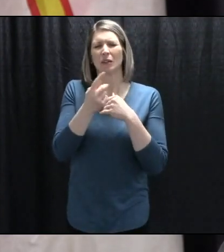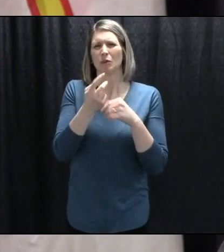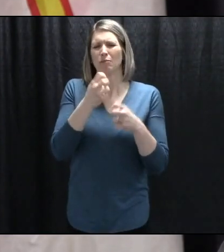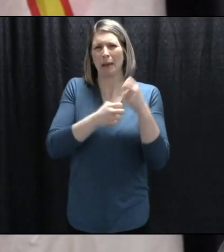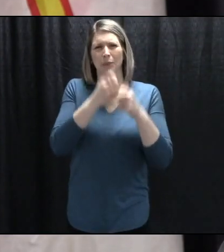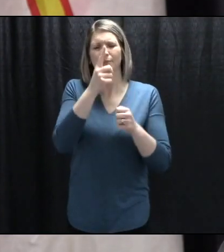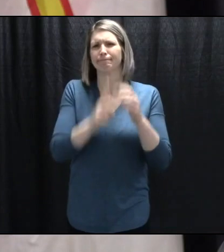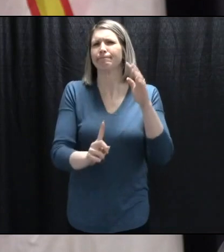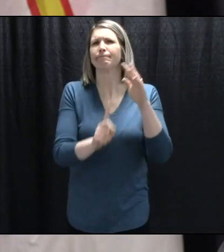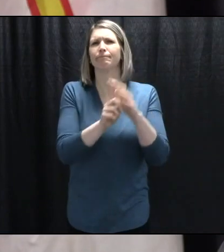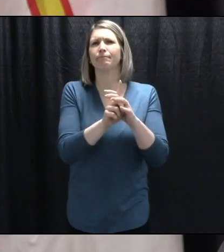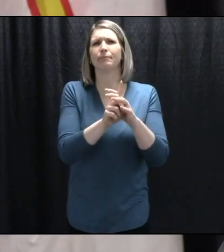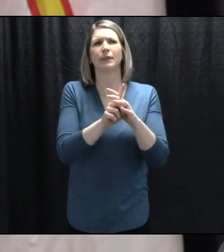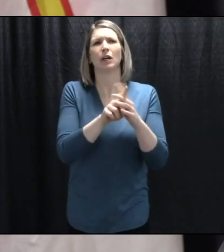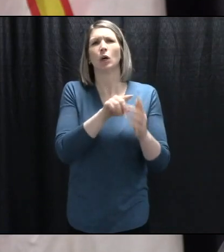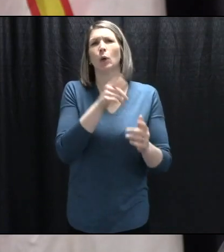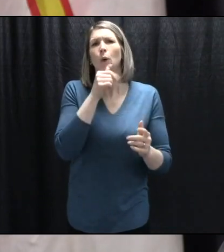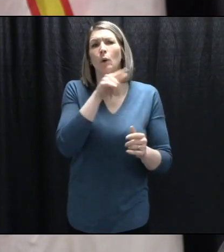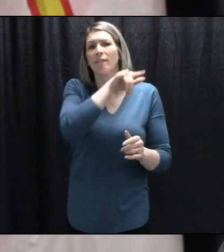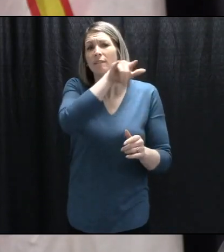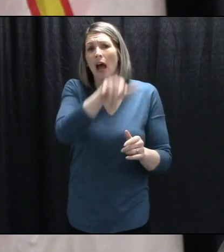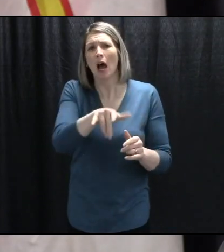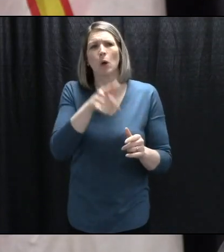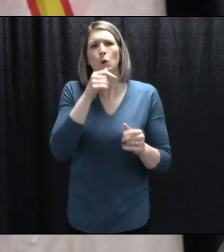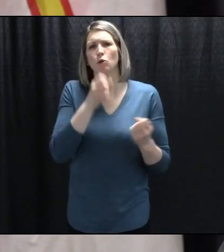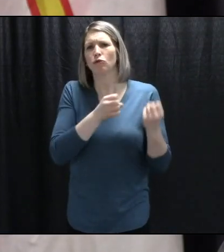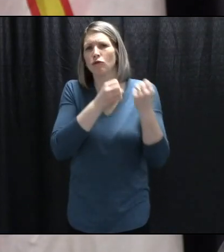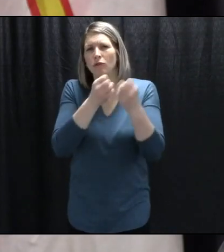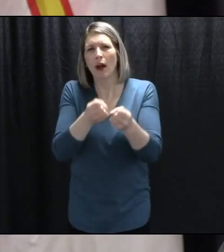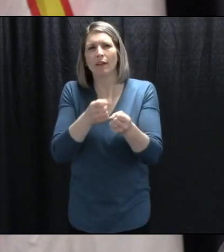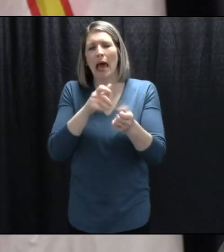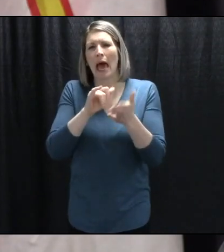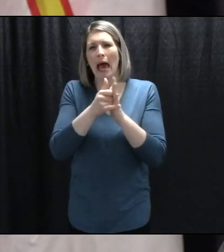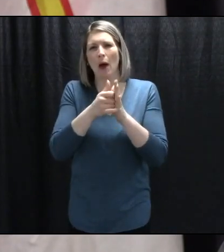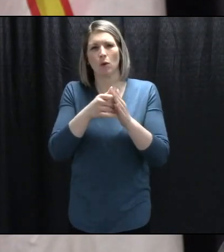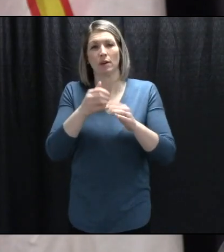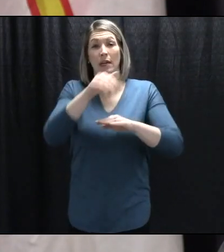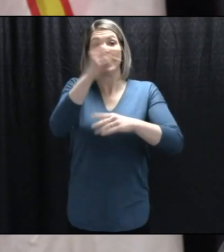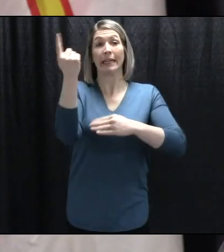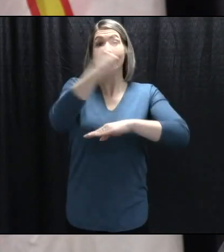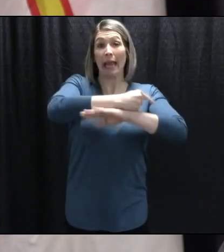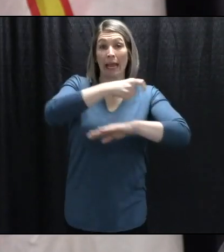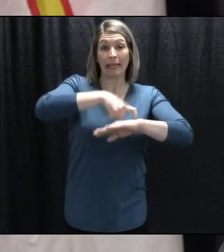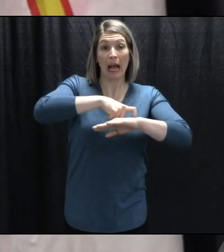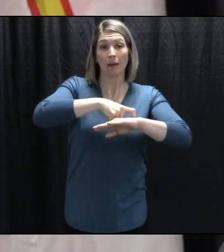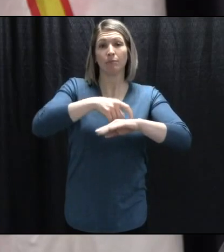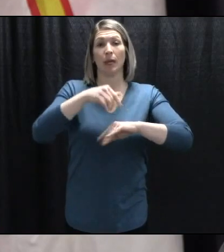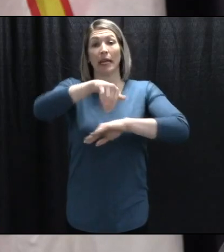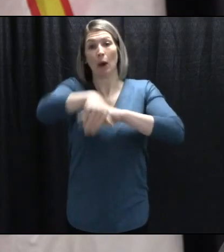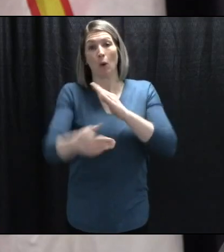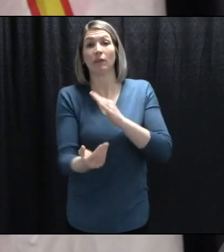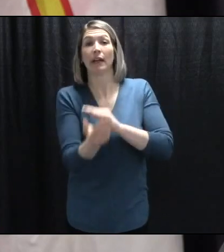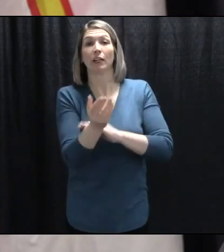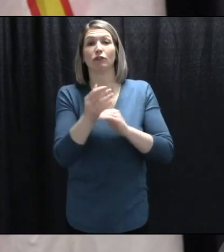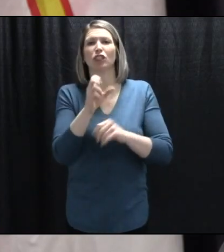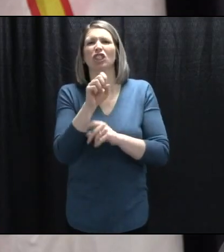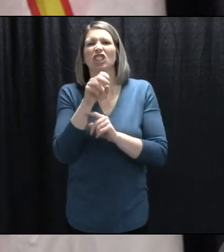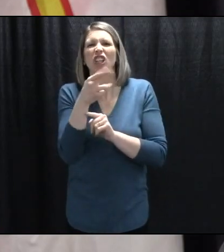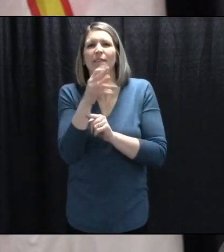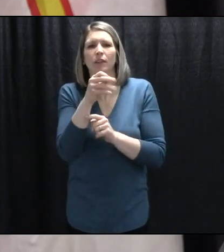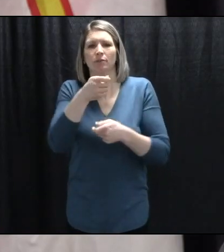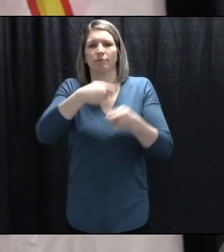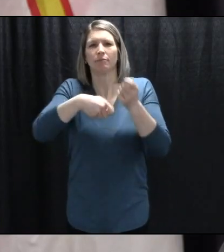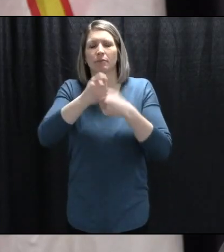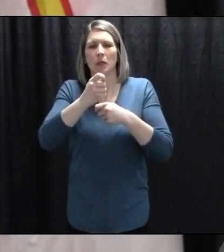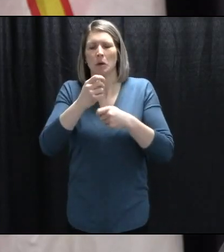them would have been flown in. So from my point of view, and based on the conversations that I had with